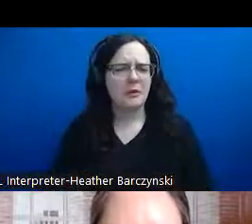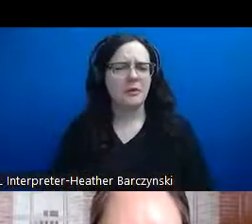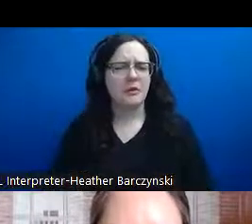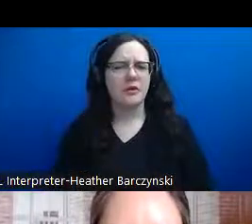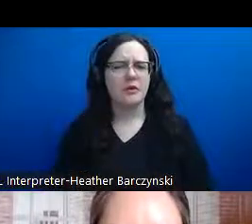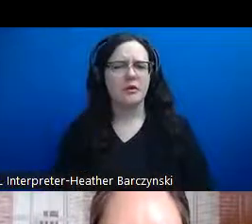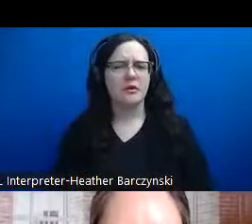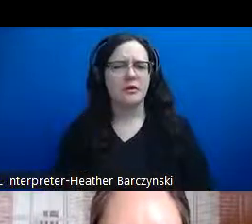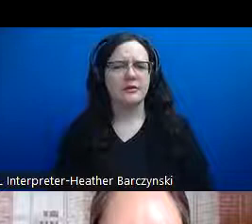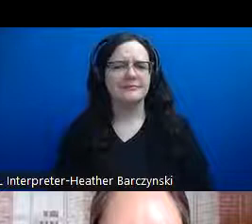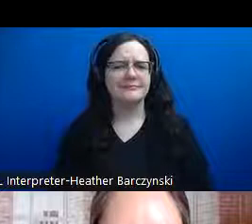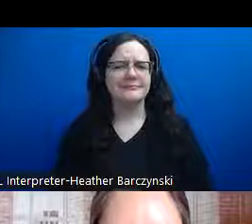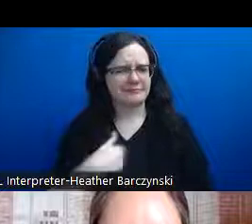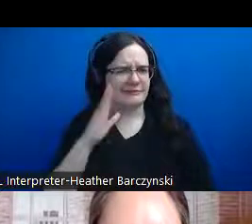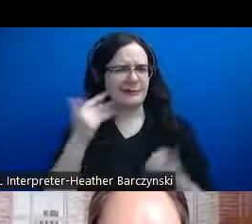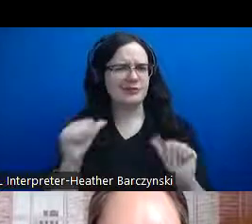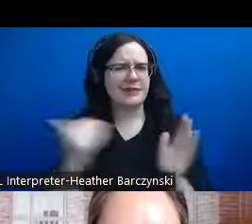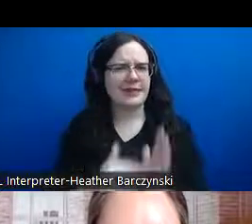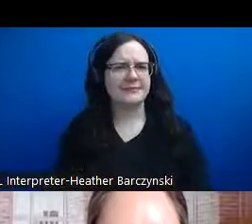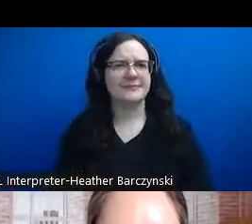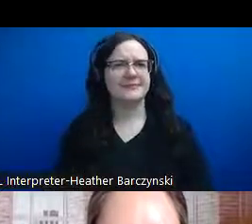Let's try this again.